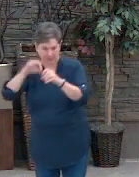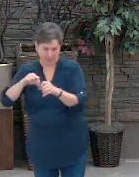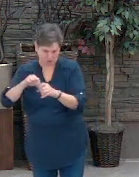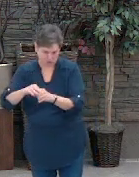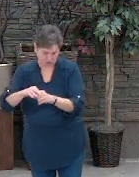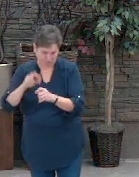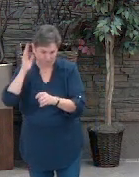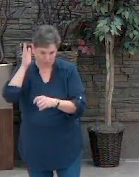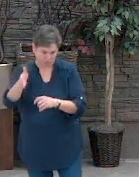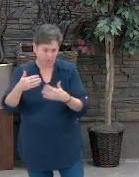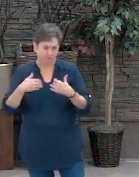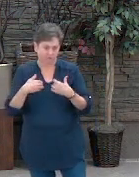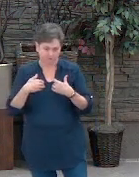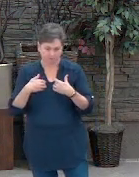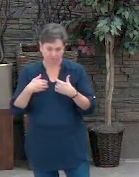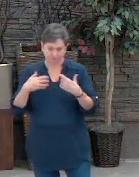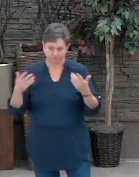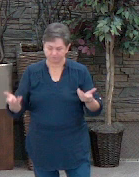election.